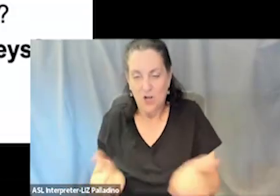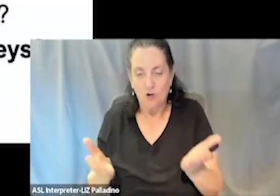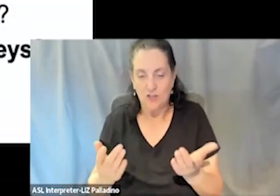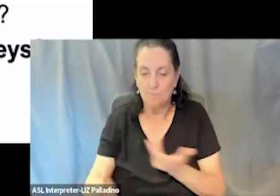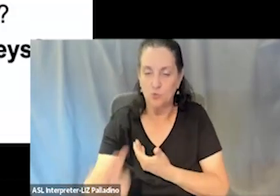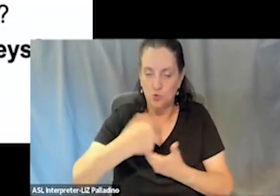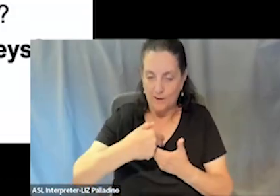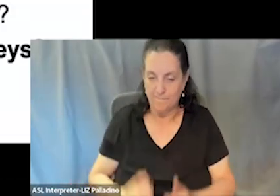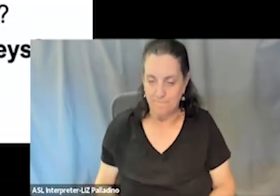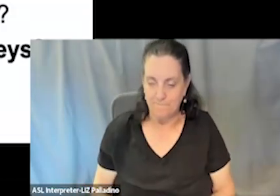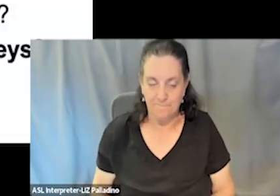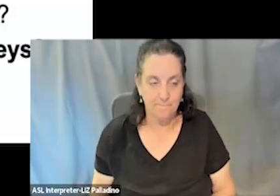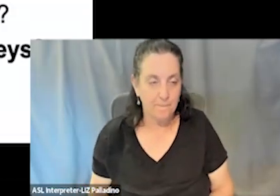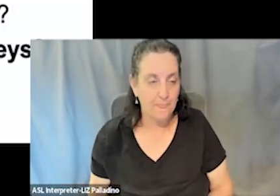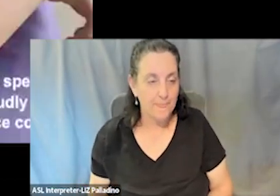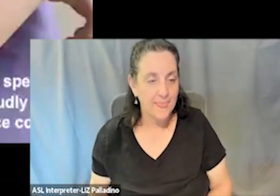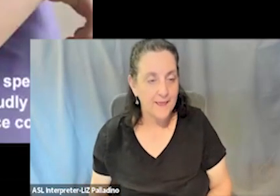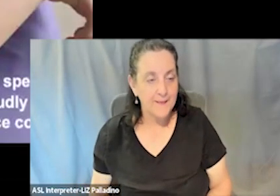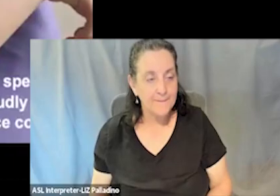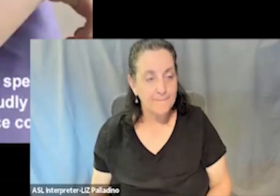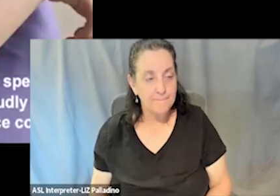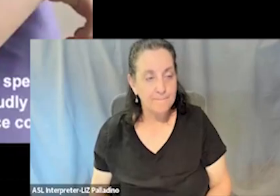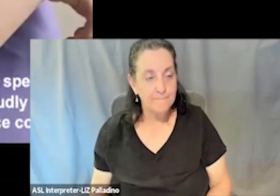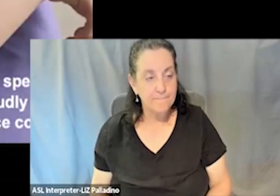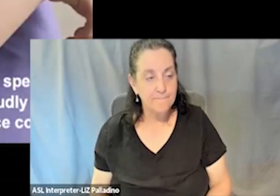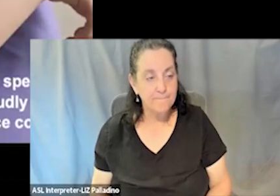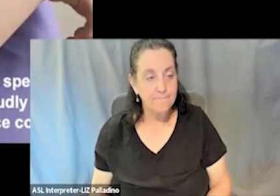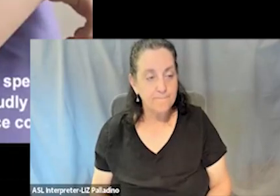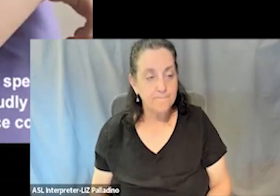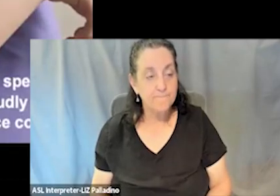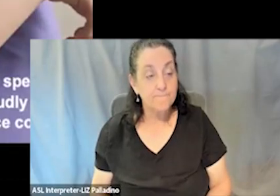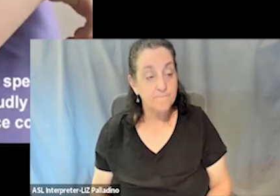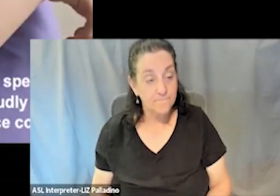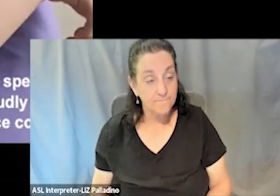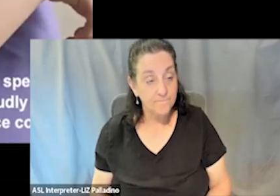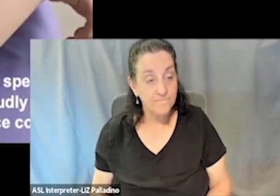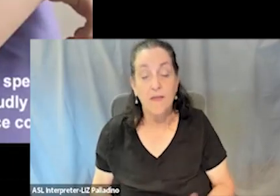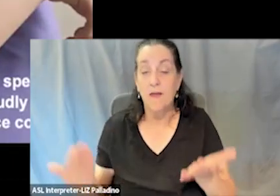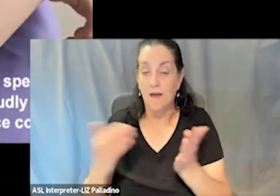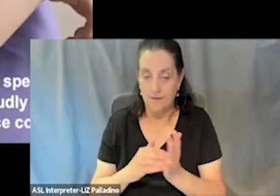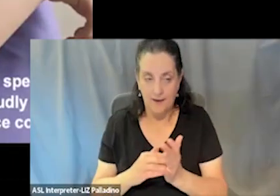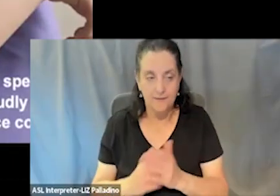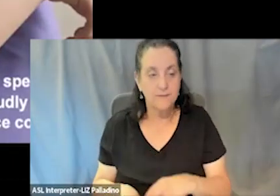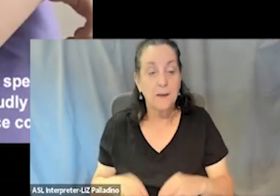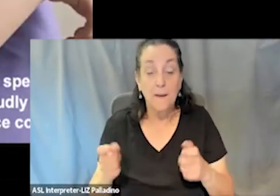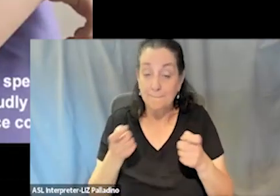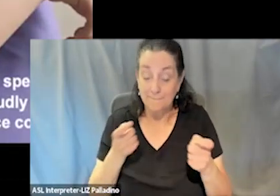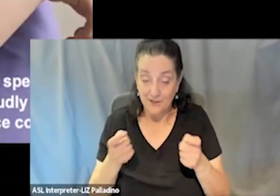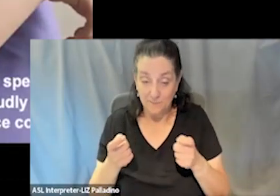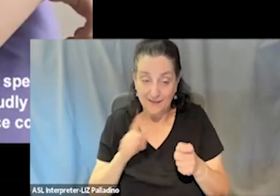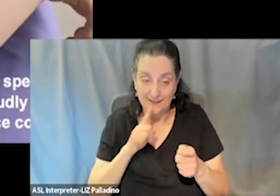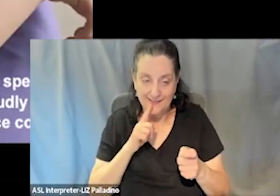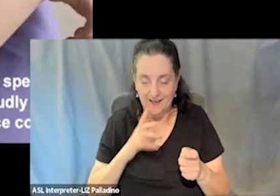Next slide, please. So Again, moves management is just another